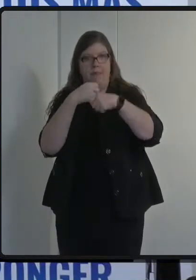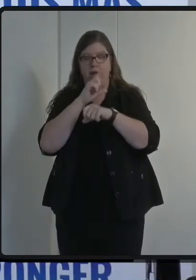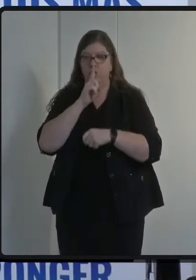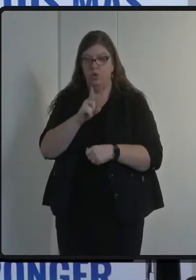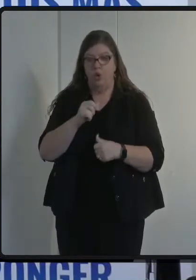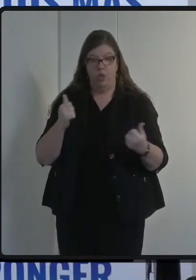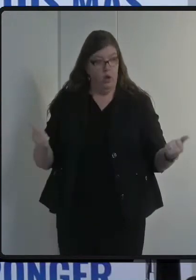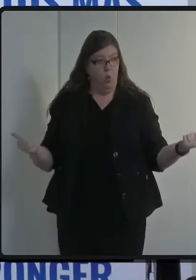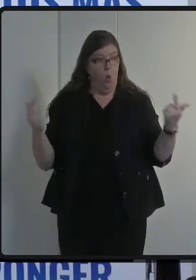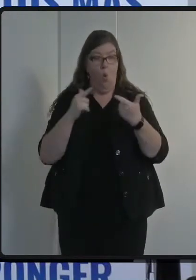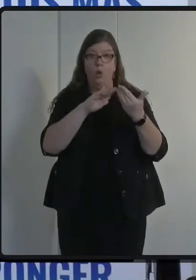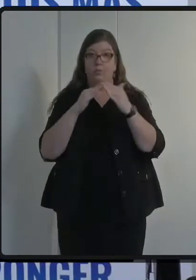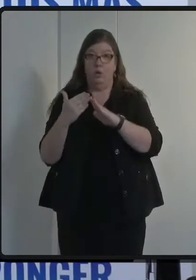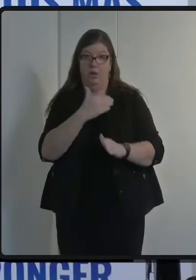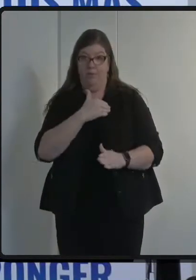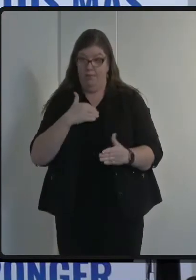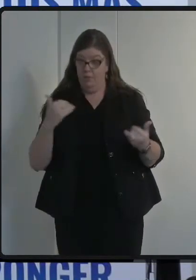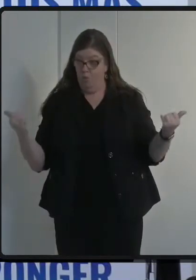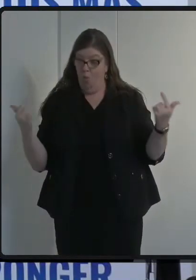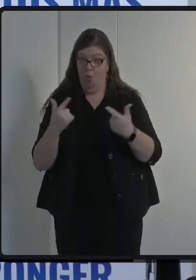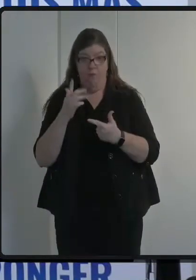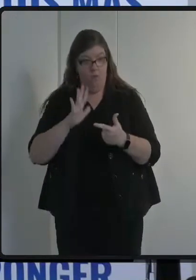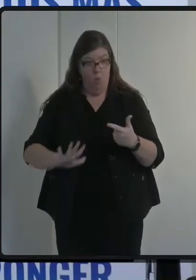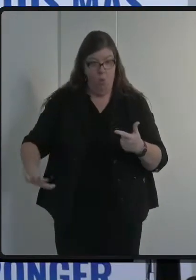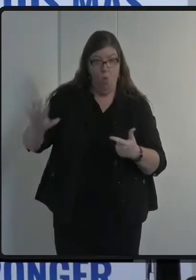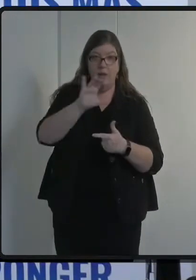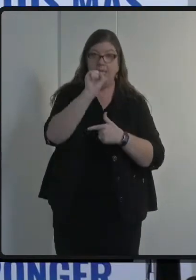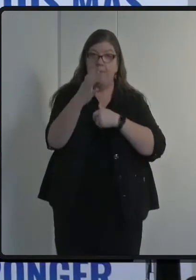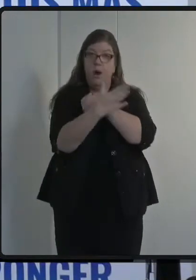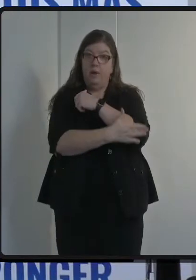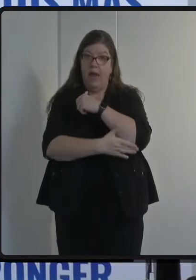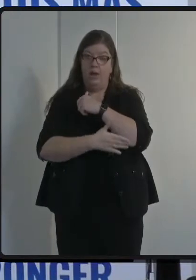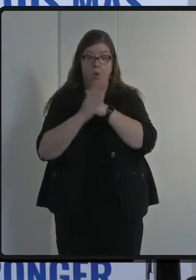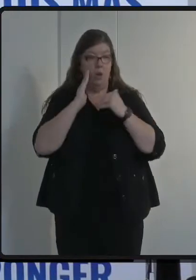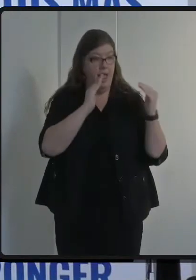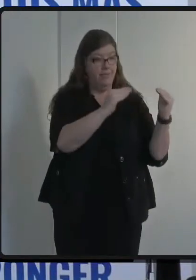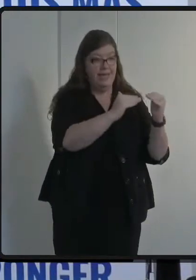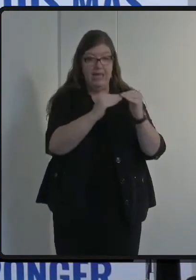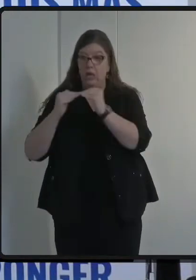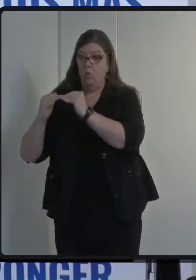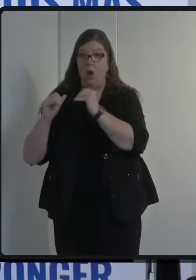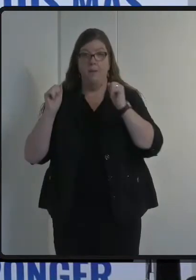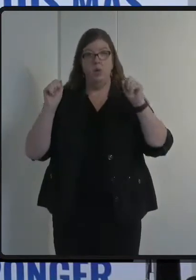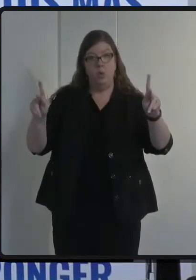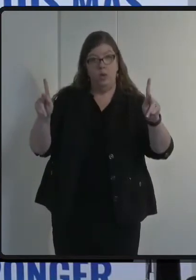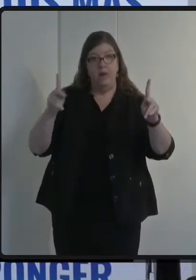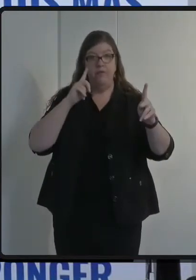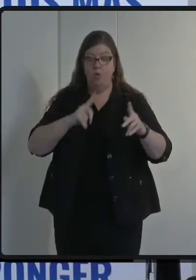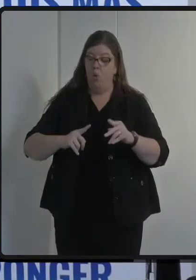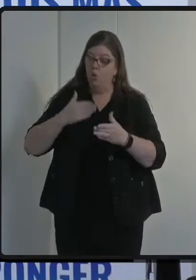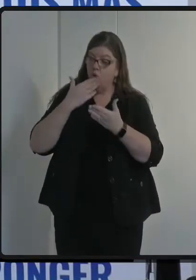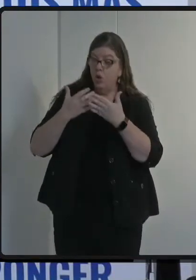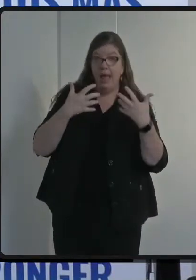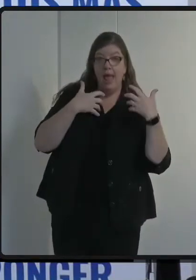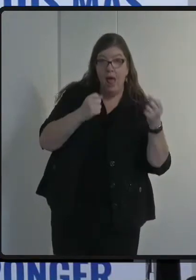that all community members in the Santa Barbara County will have equal opportunities for optimal health,